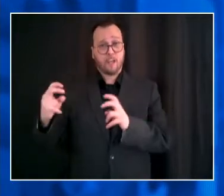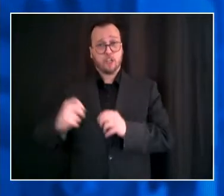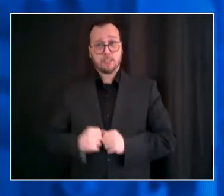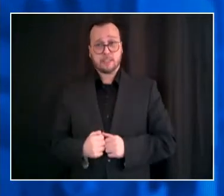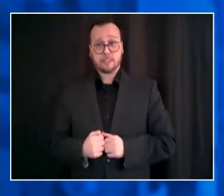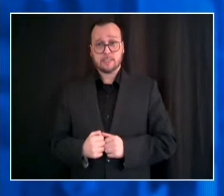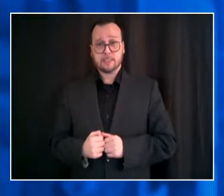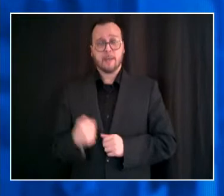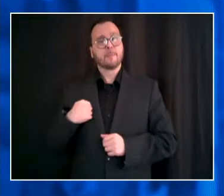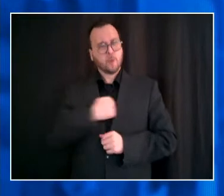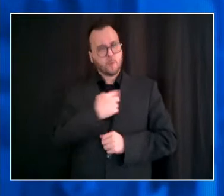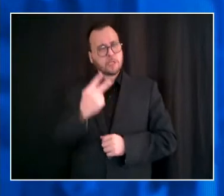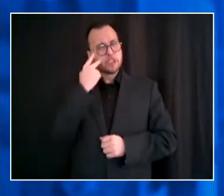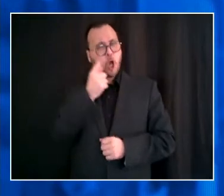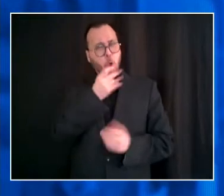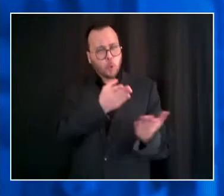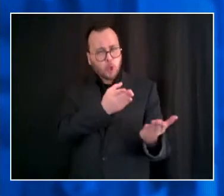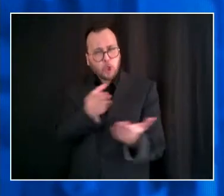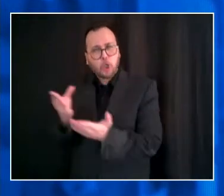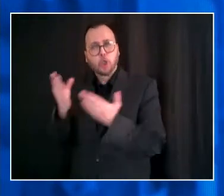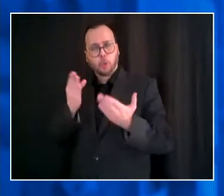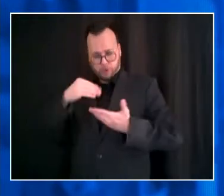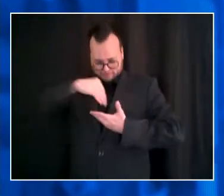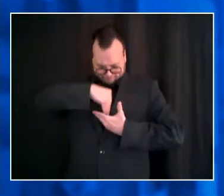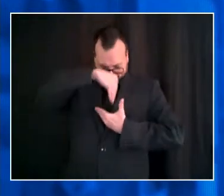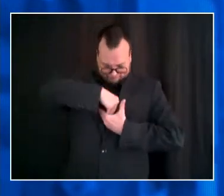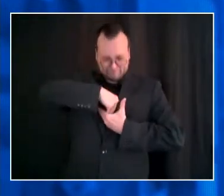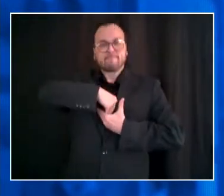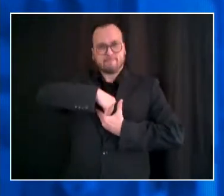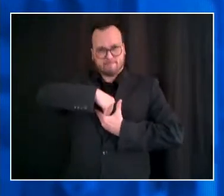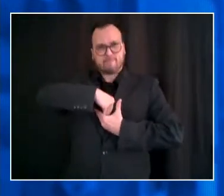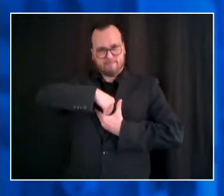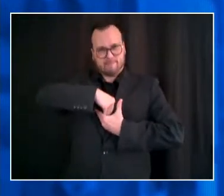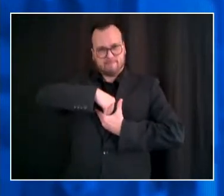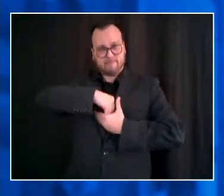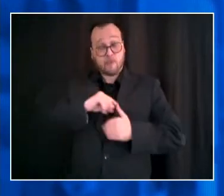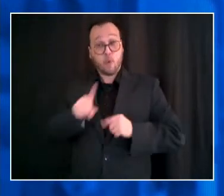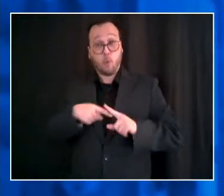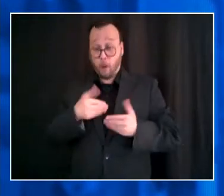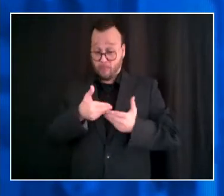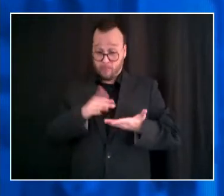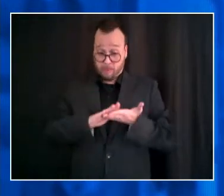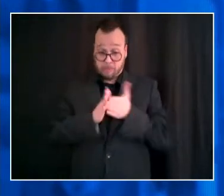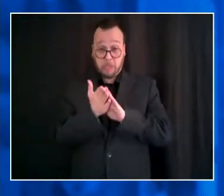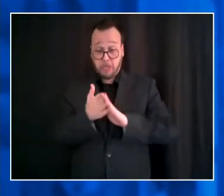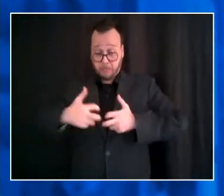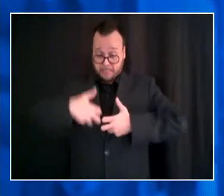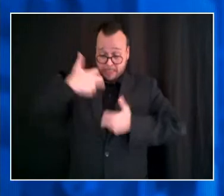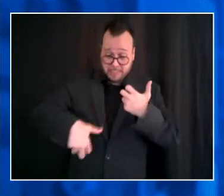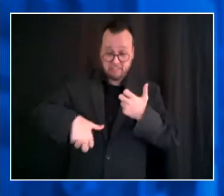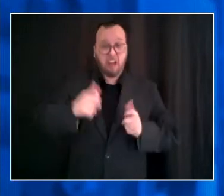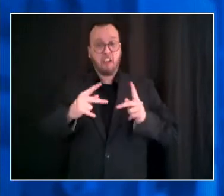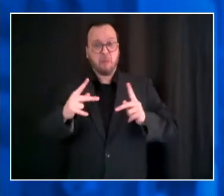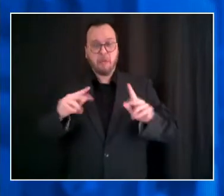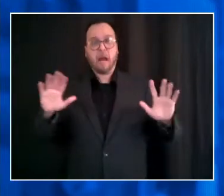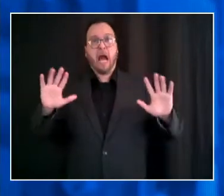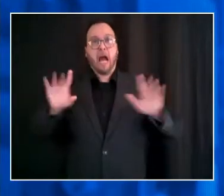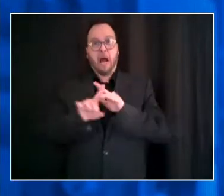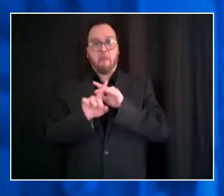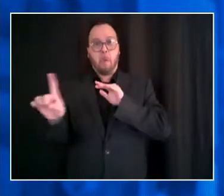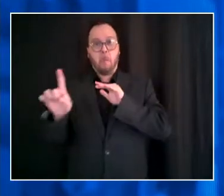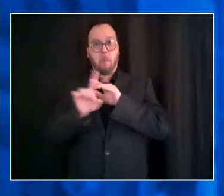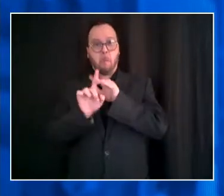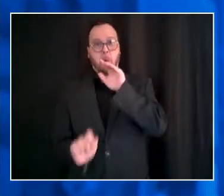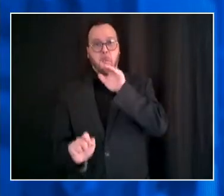We saw who you were made of. When things got difficult and others would have fled and